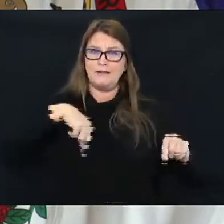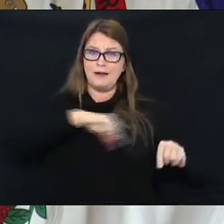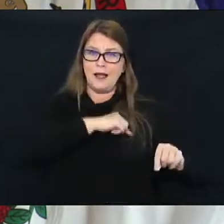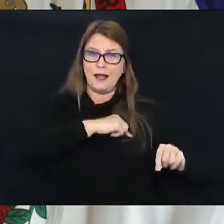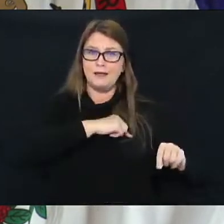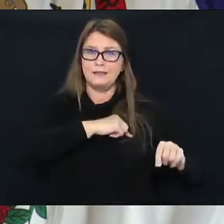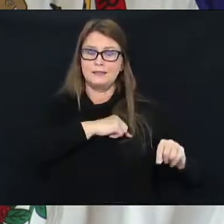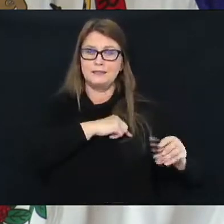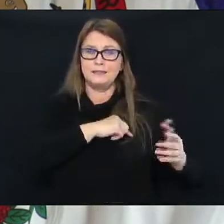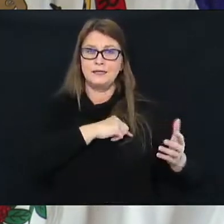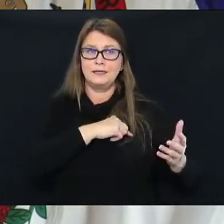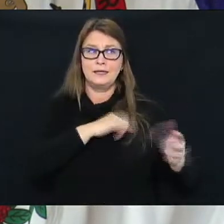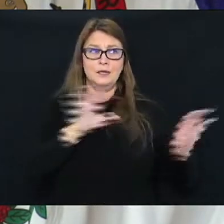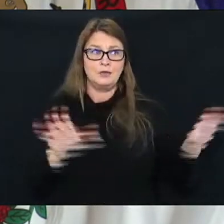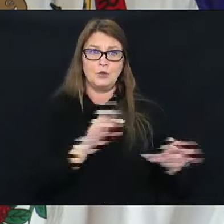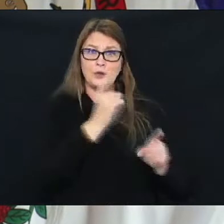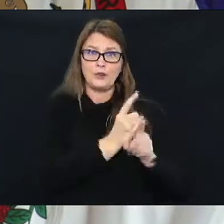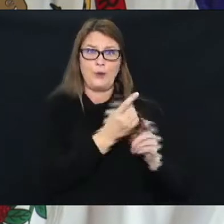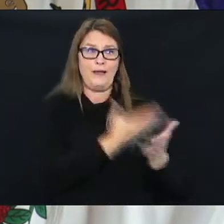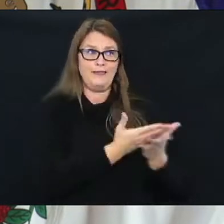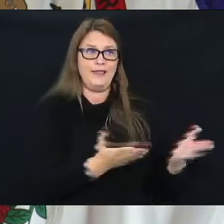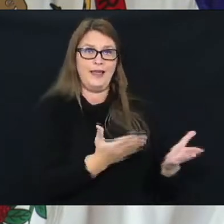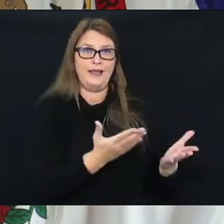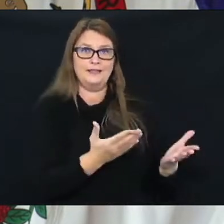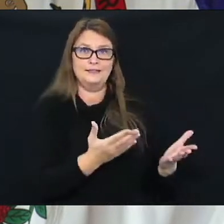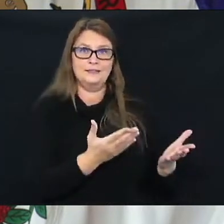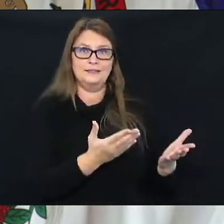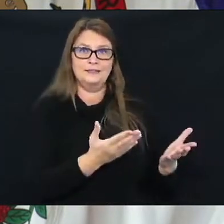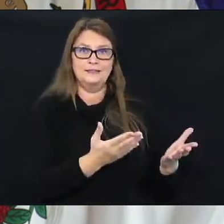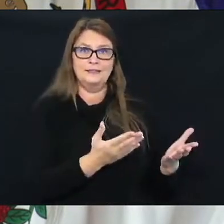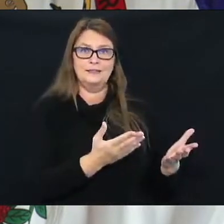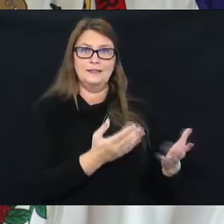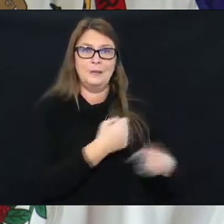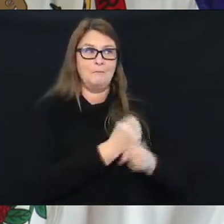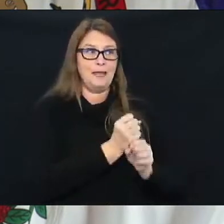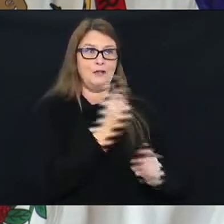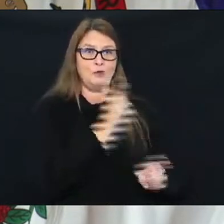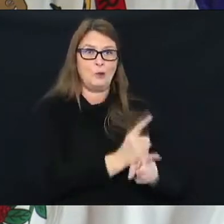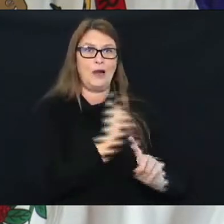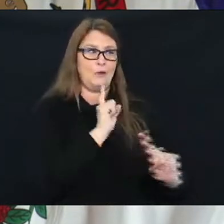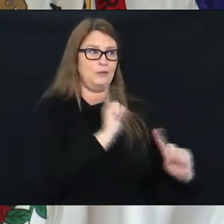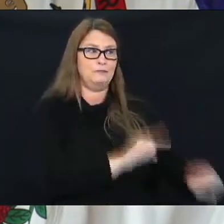really depend on us to be doing the right stuff and pushing the right buttons. And